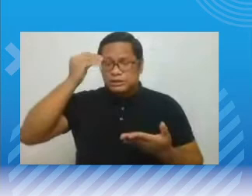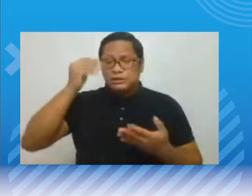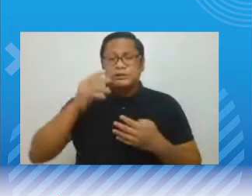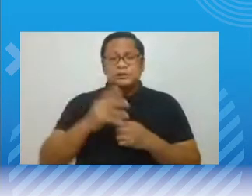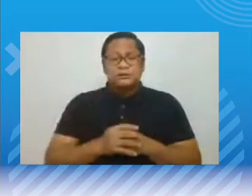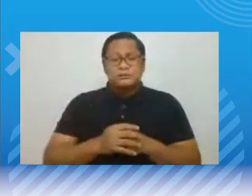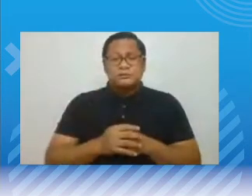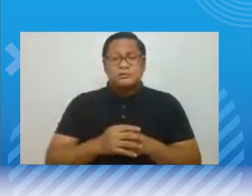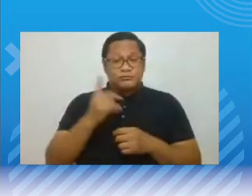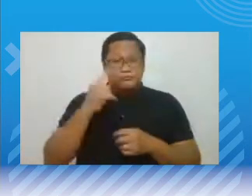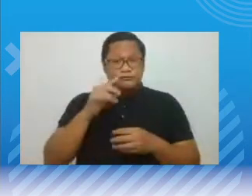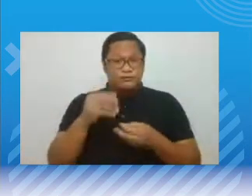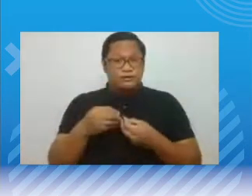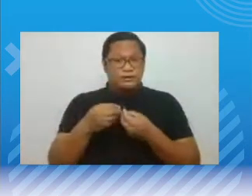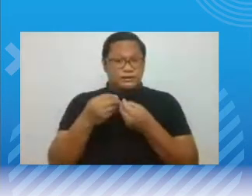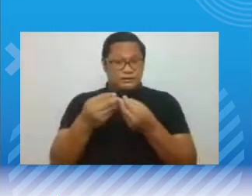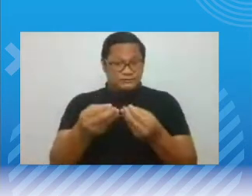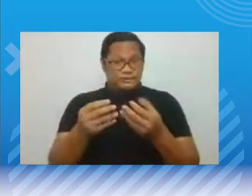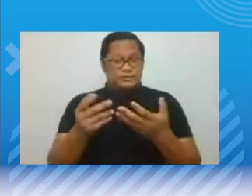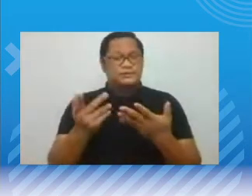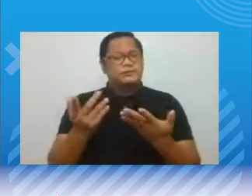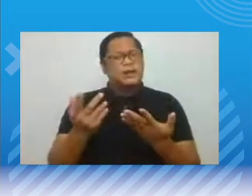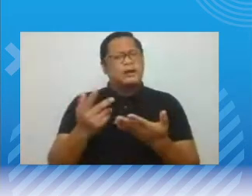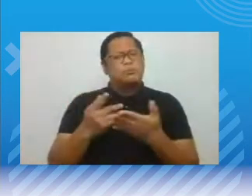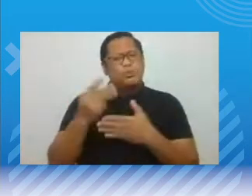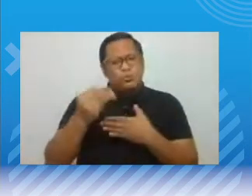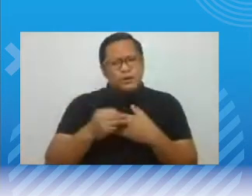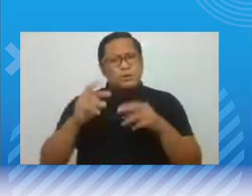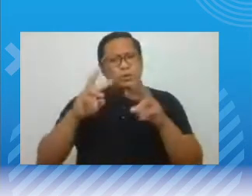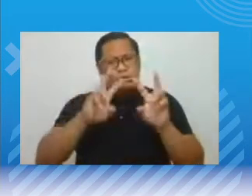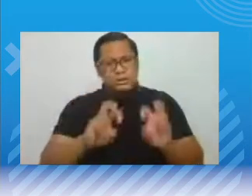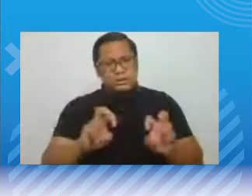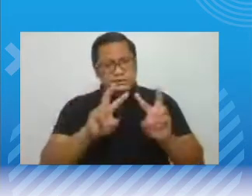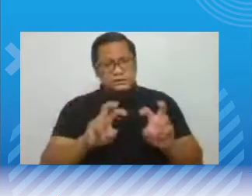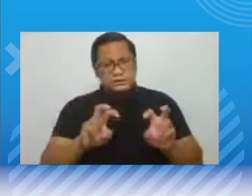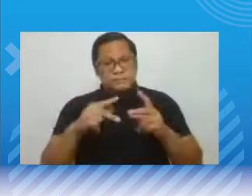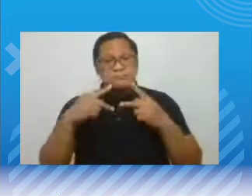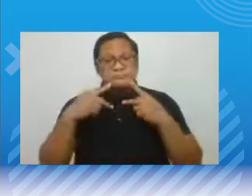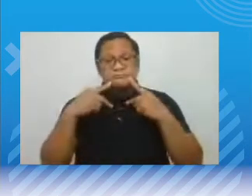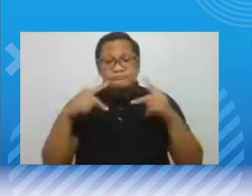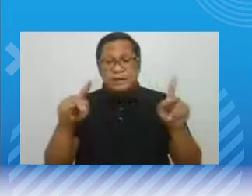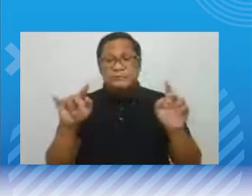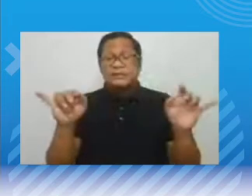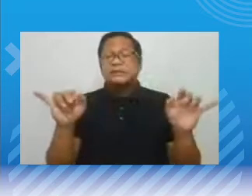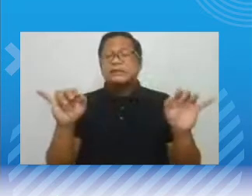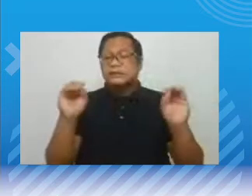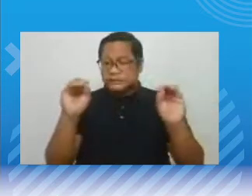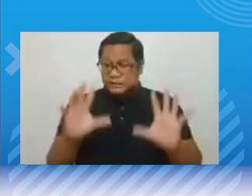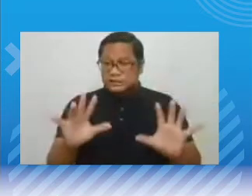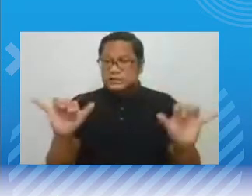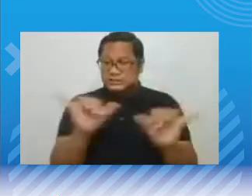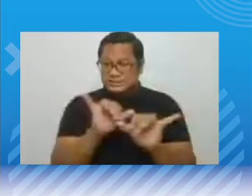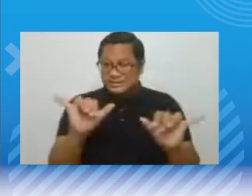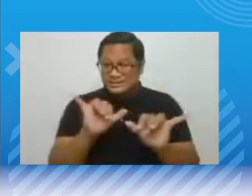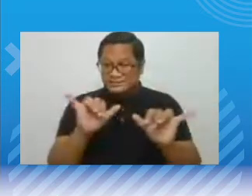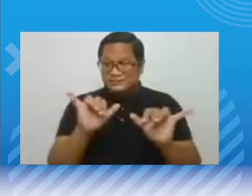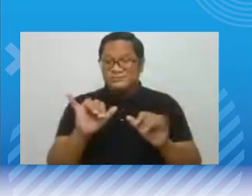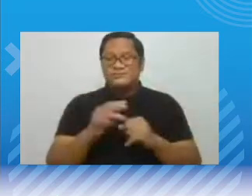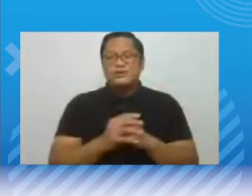this program and from research with public school teachers also, with public schools and